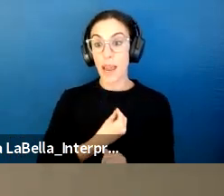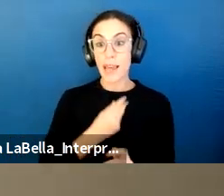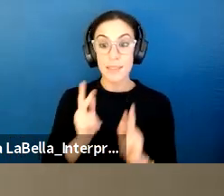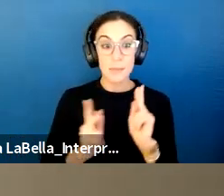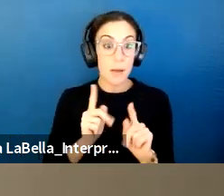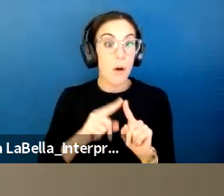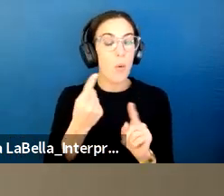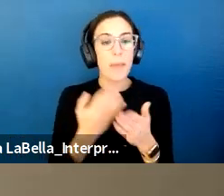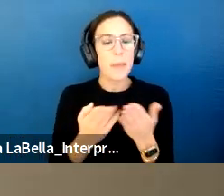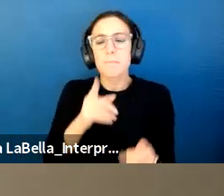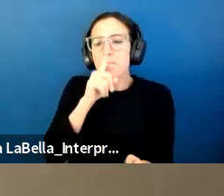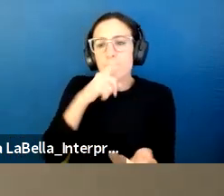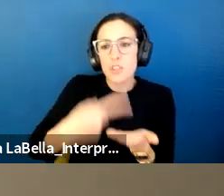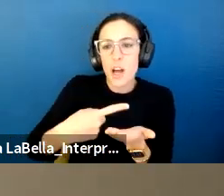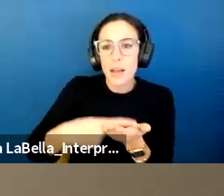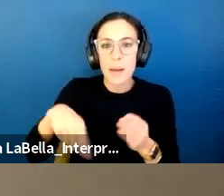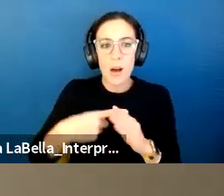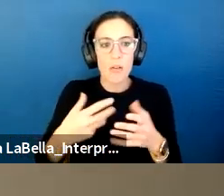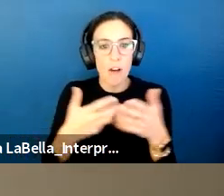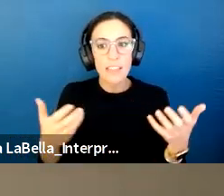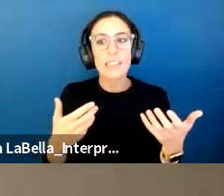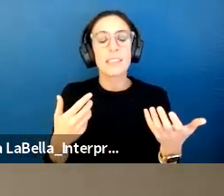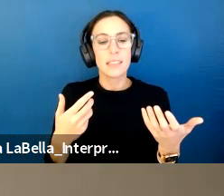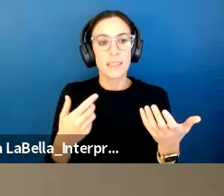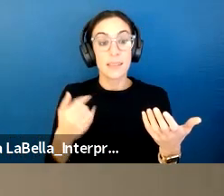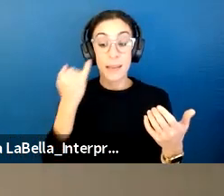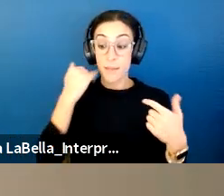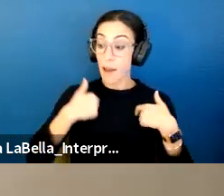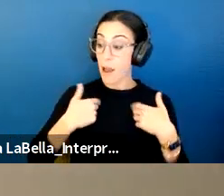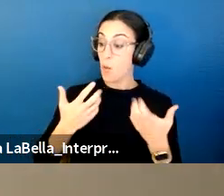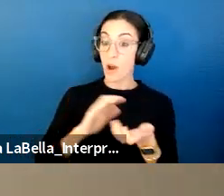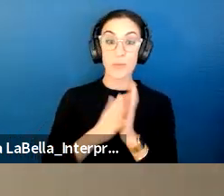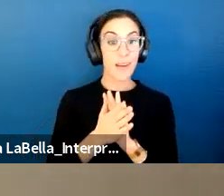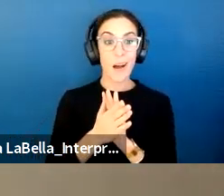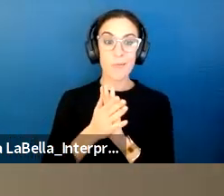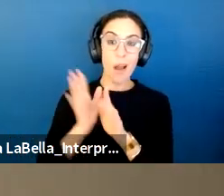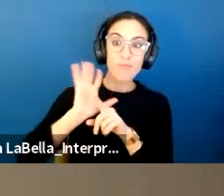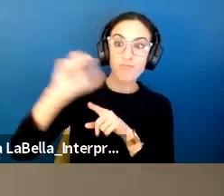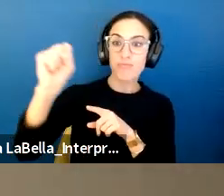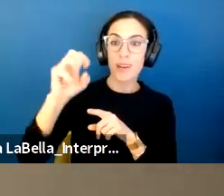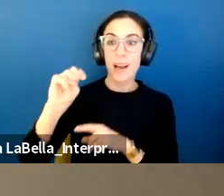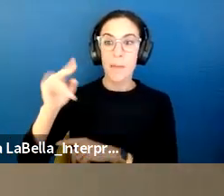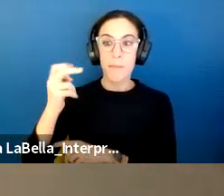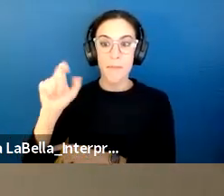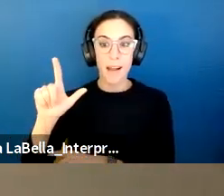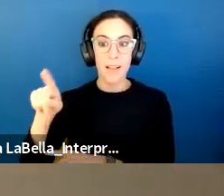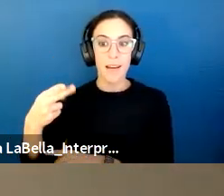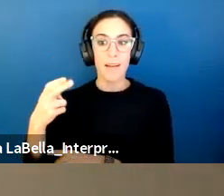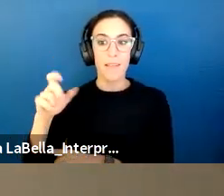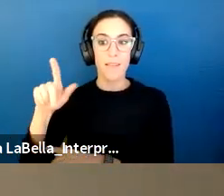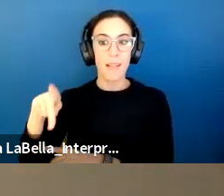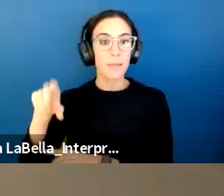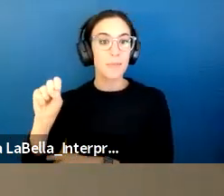really talked about is that, if I wanted to be a Michael Phelps swimmer, it's never going to happen. The genetic roll of the dice